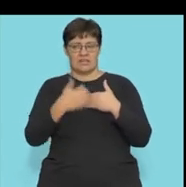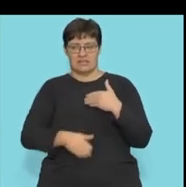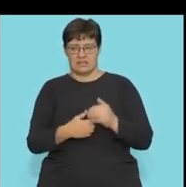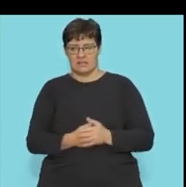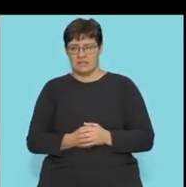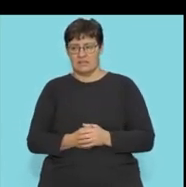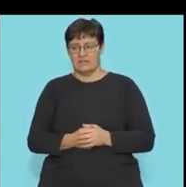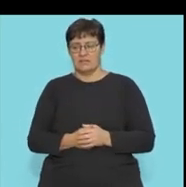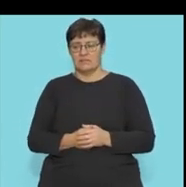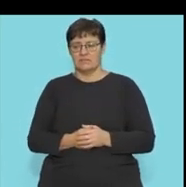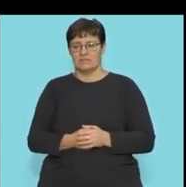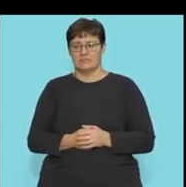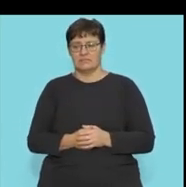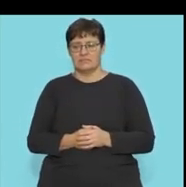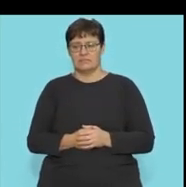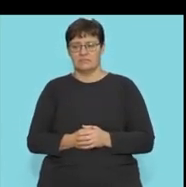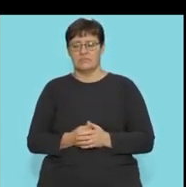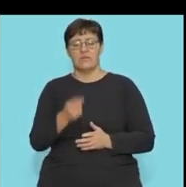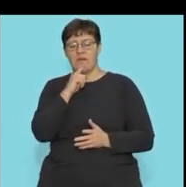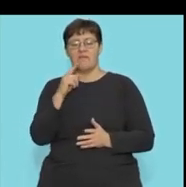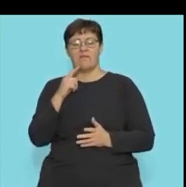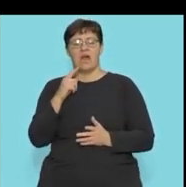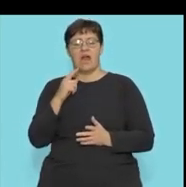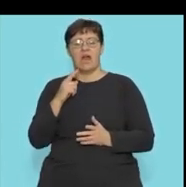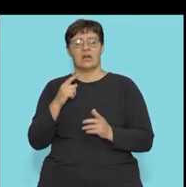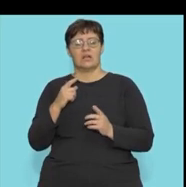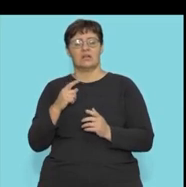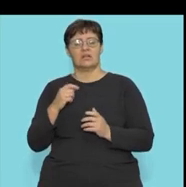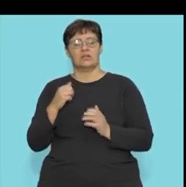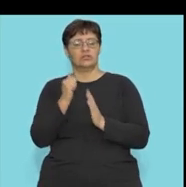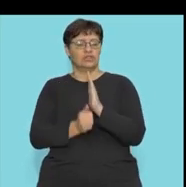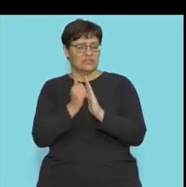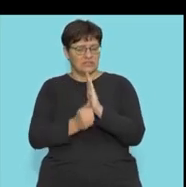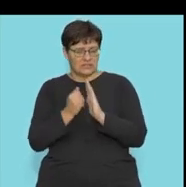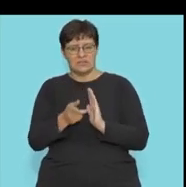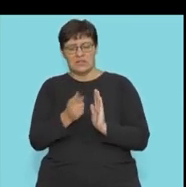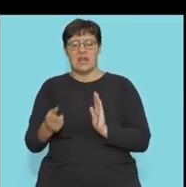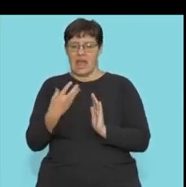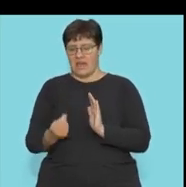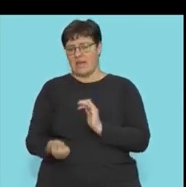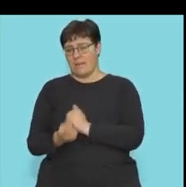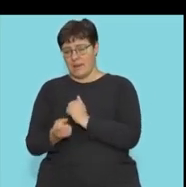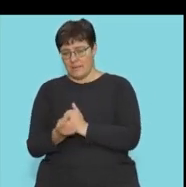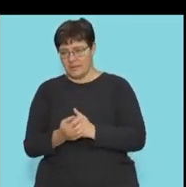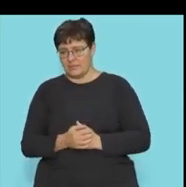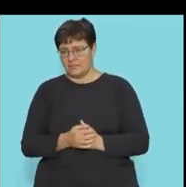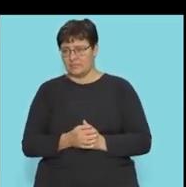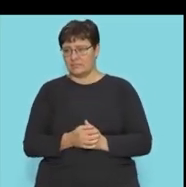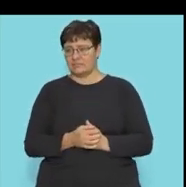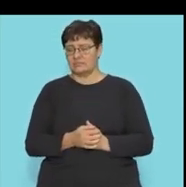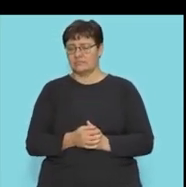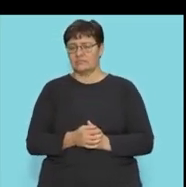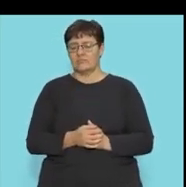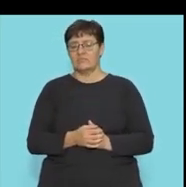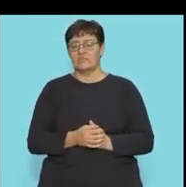bread. We also know that we have cheese that is produced as a byproduct of fermentation. So as